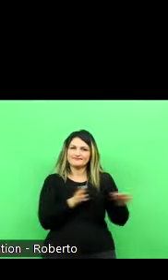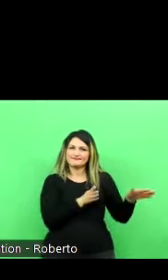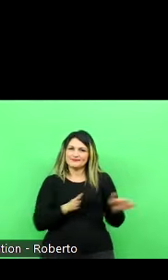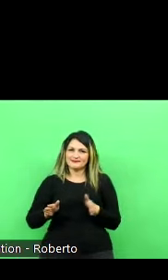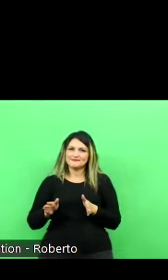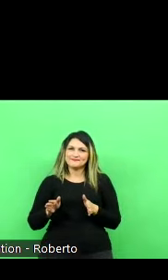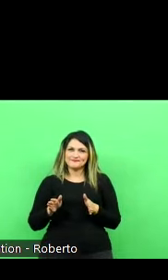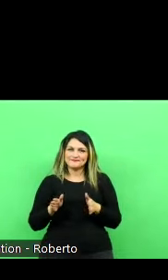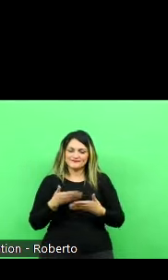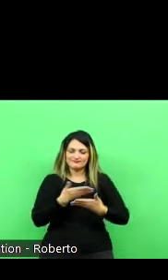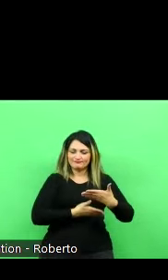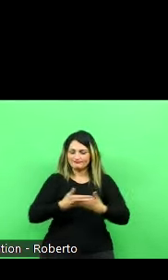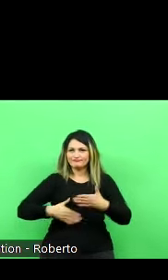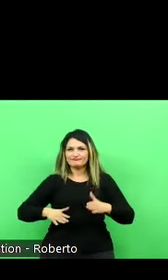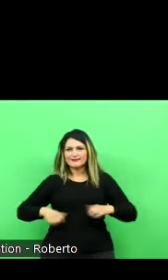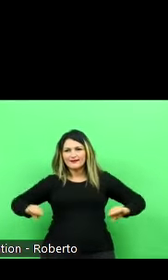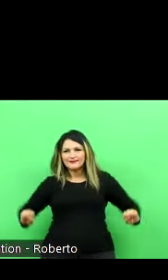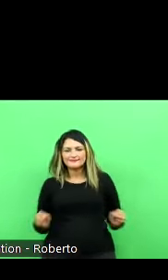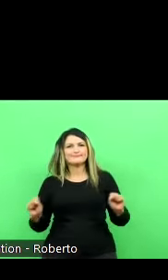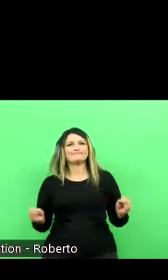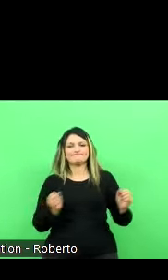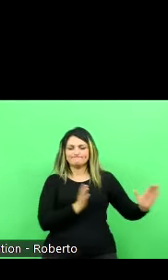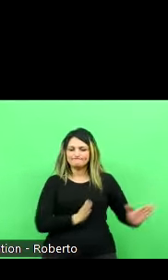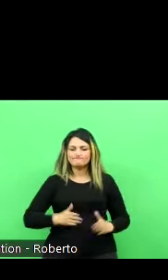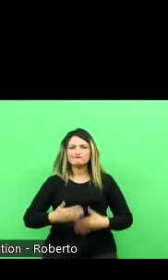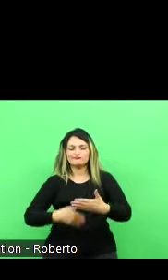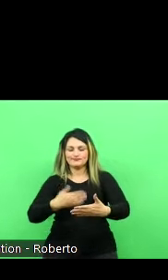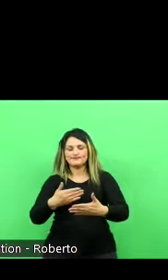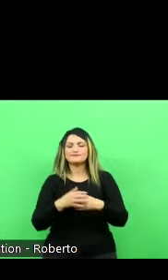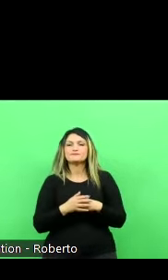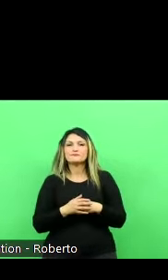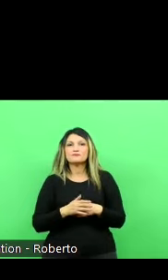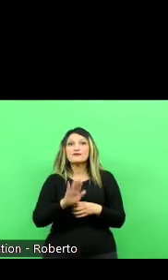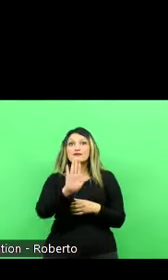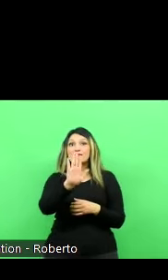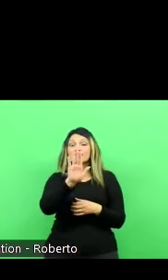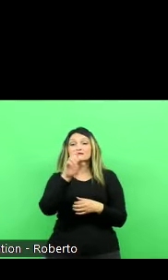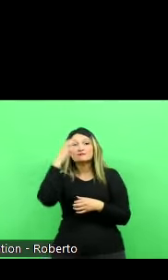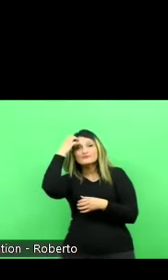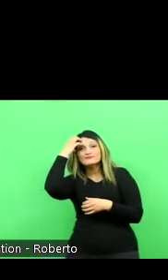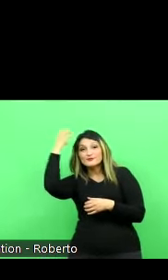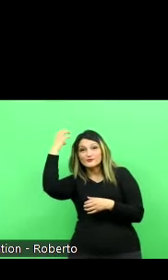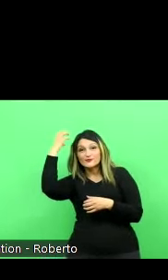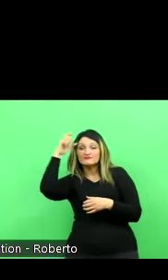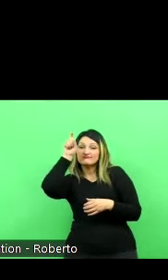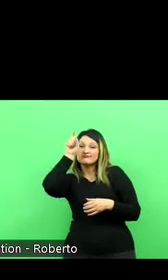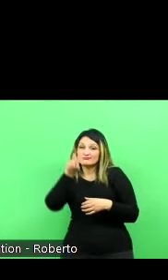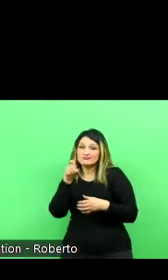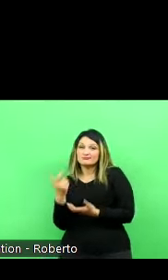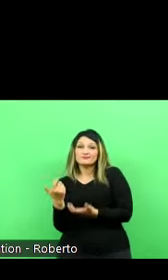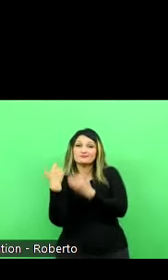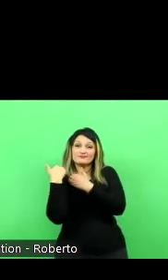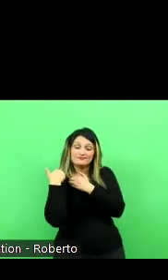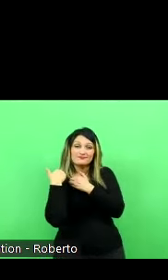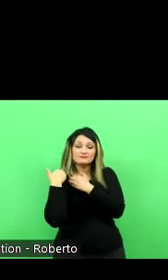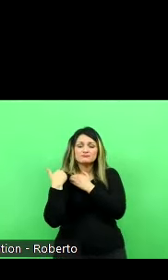alongside others with local authorities, with the government, the local government. We want to ensure that inclusion is a key